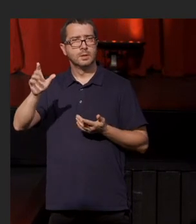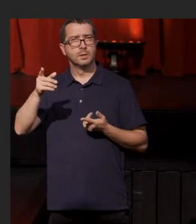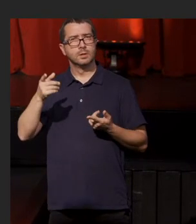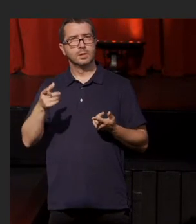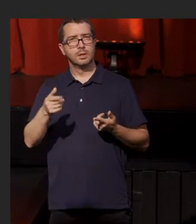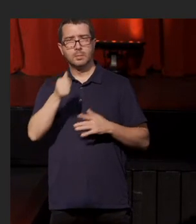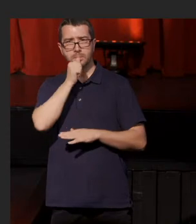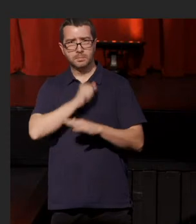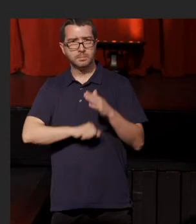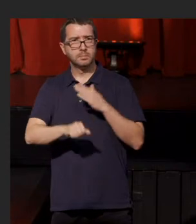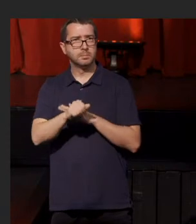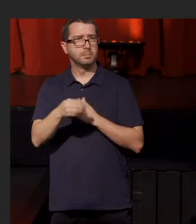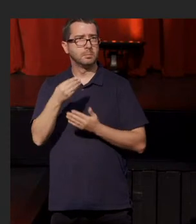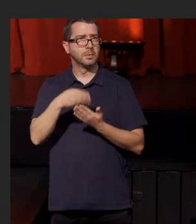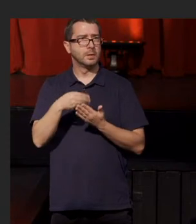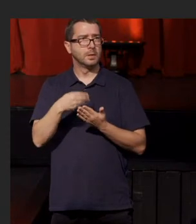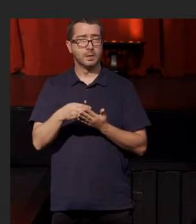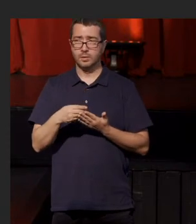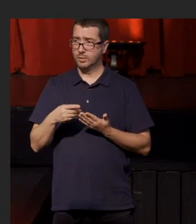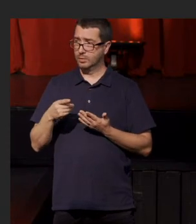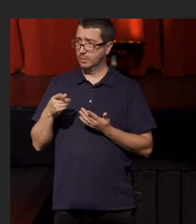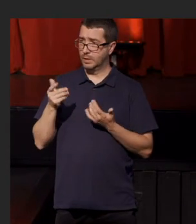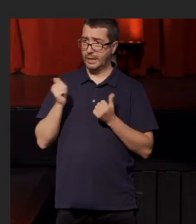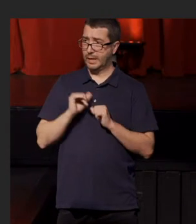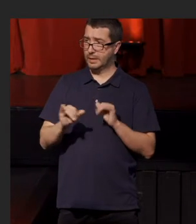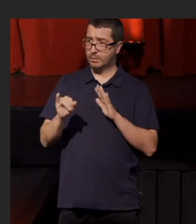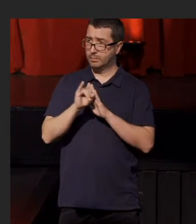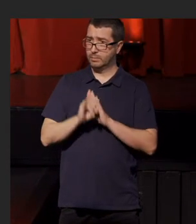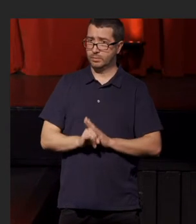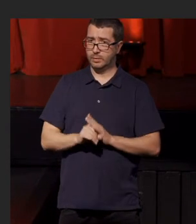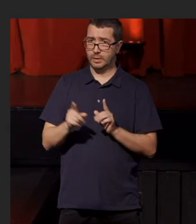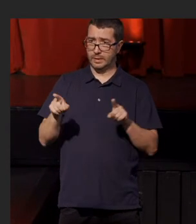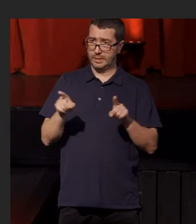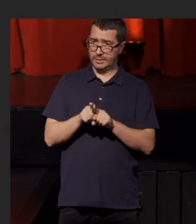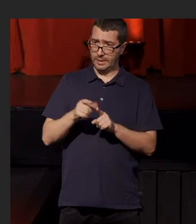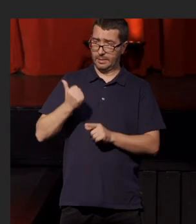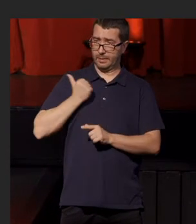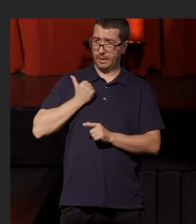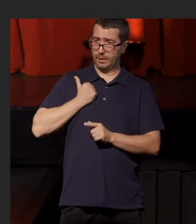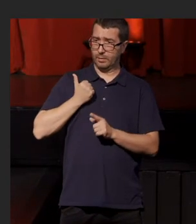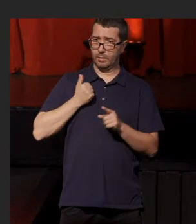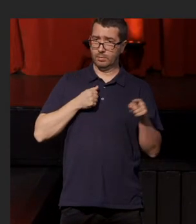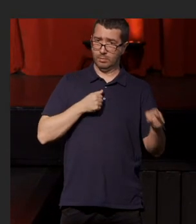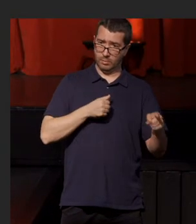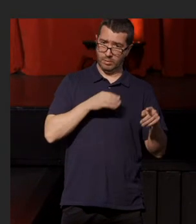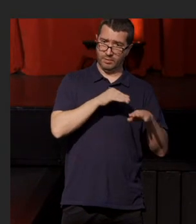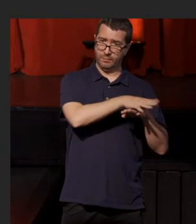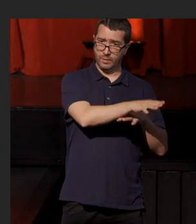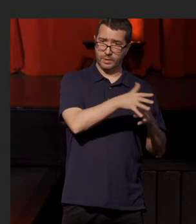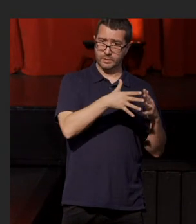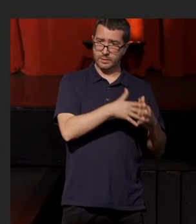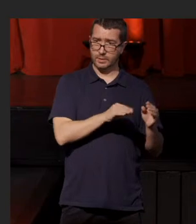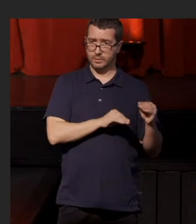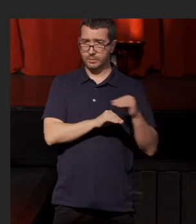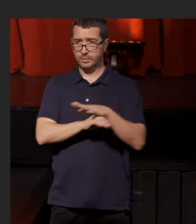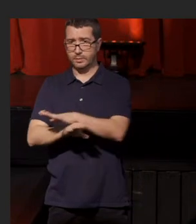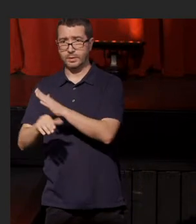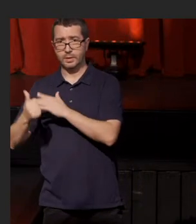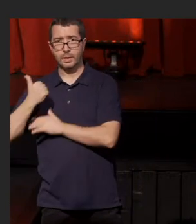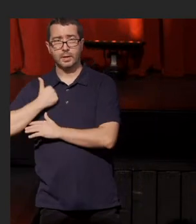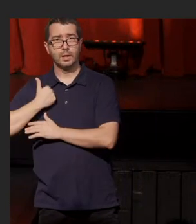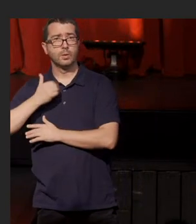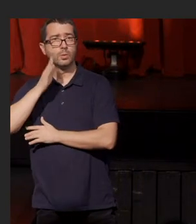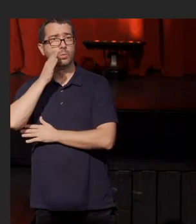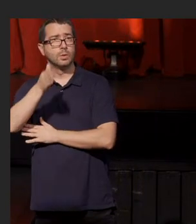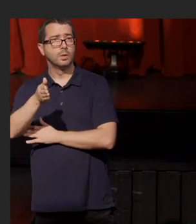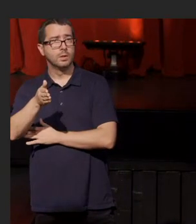some indications that here in Canada some of those same kinds of forces are at play from what you've seen? Yeah, so I